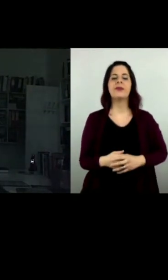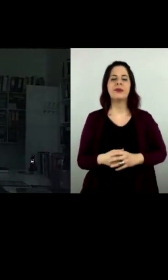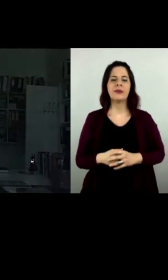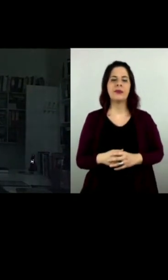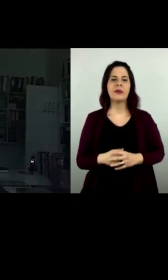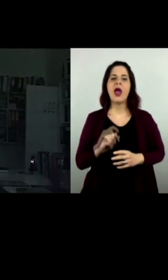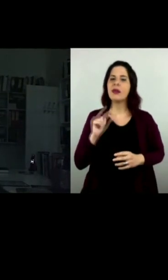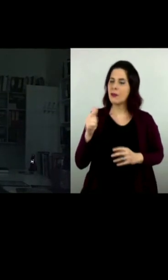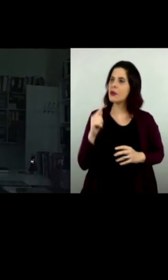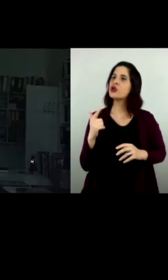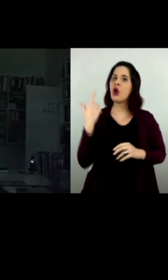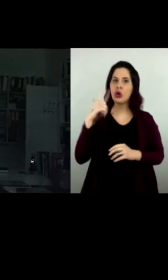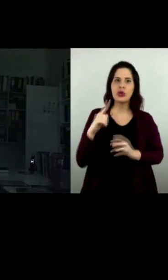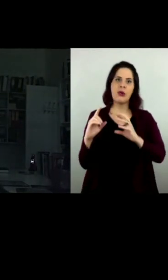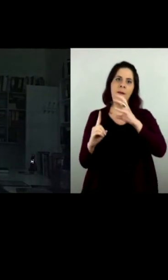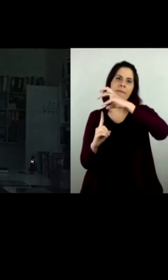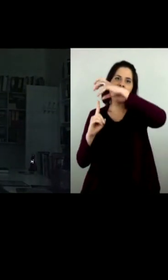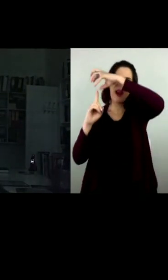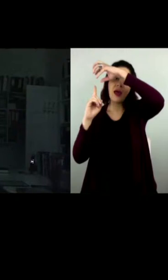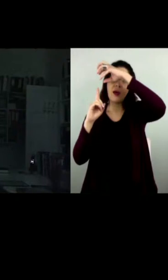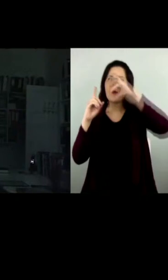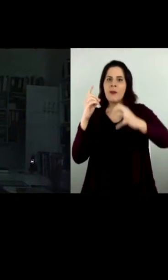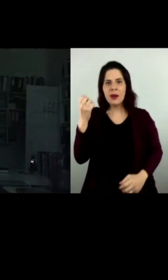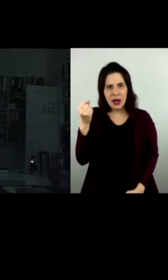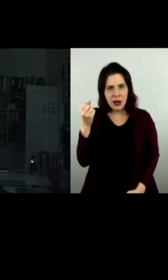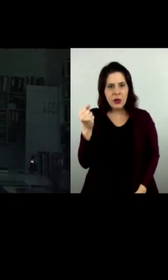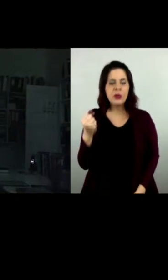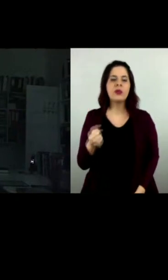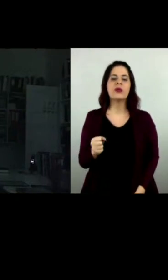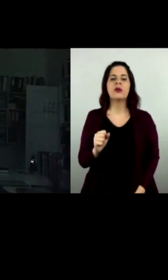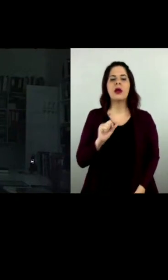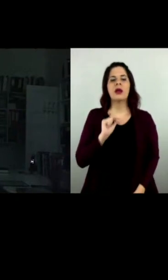balloon, right,